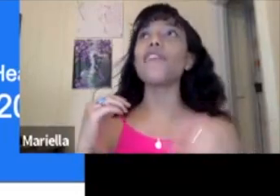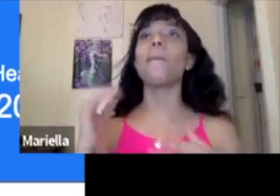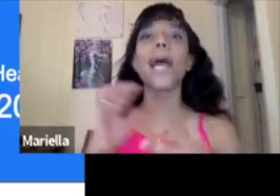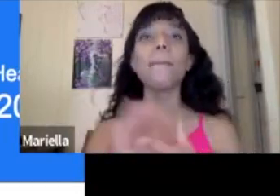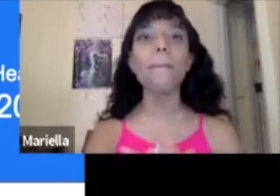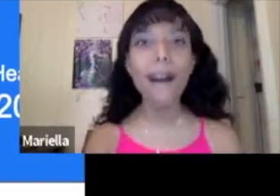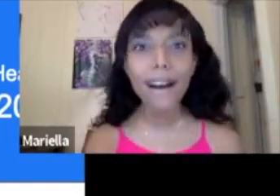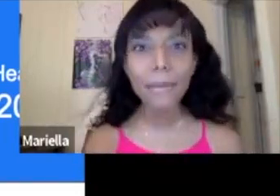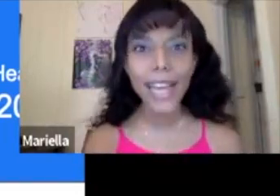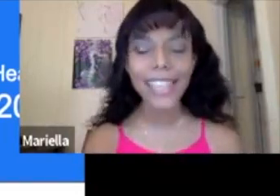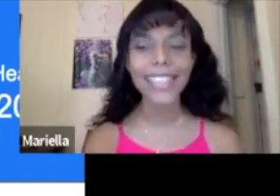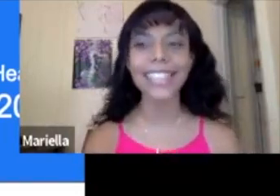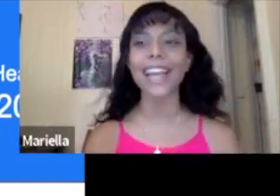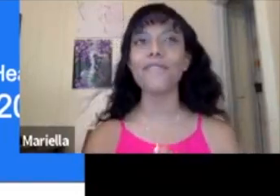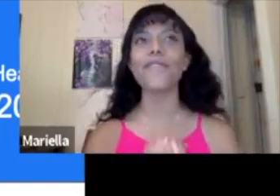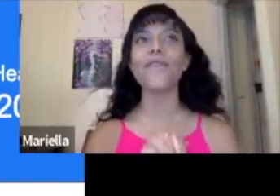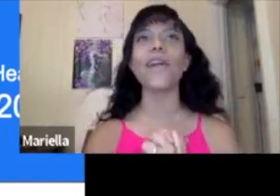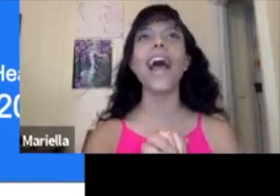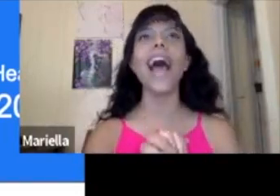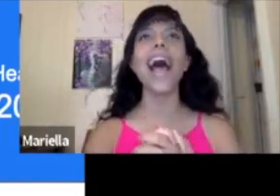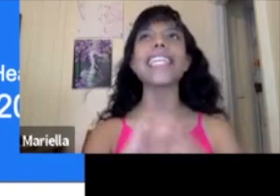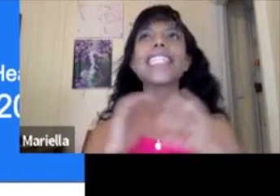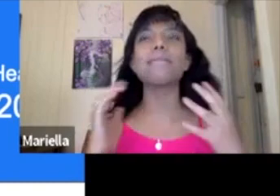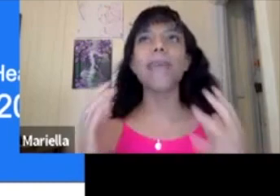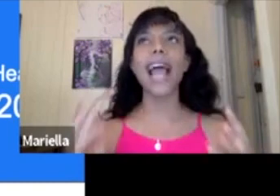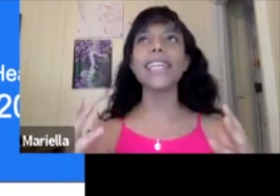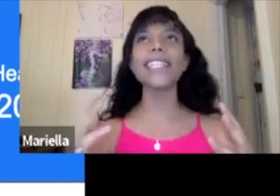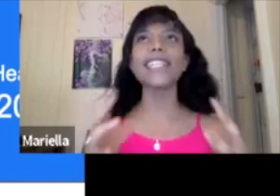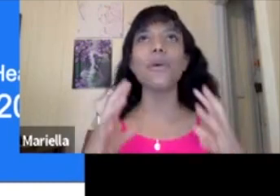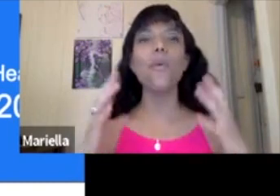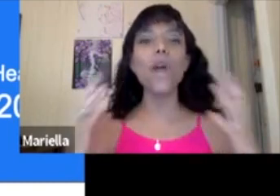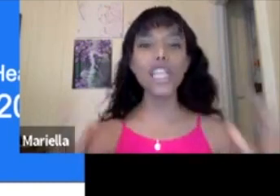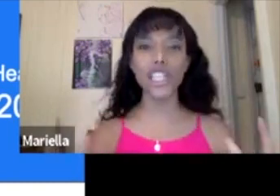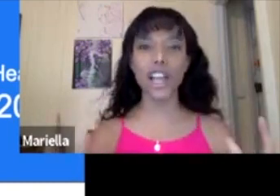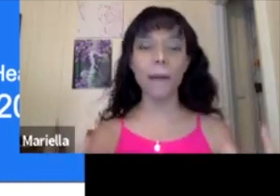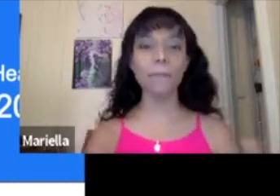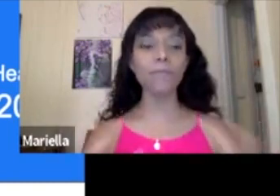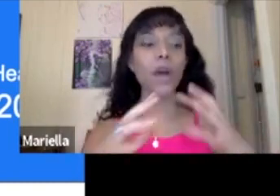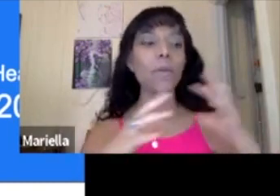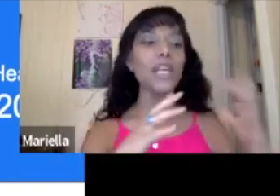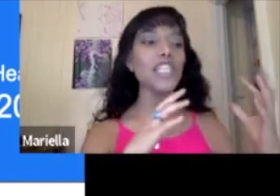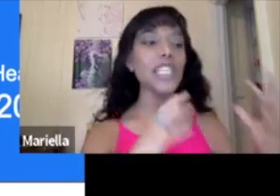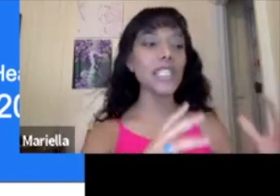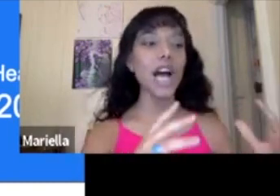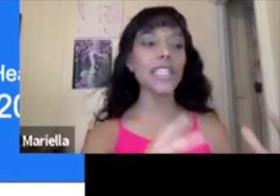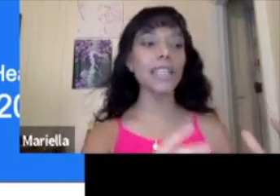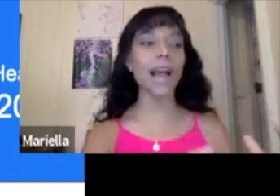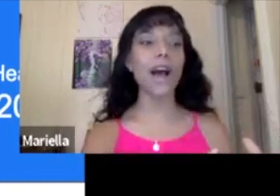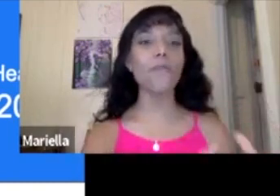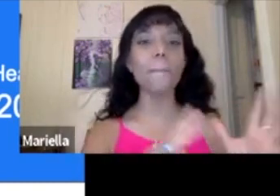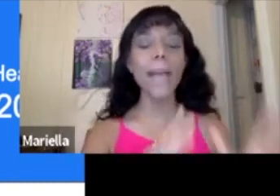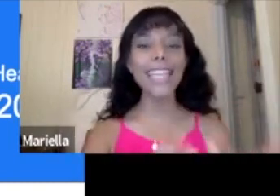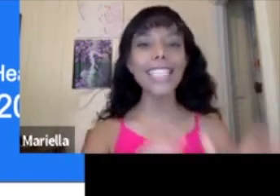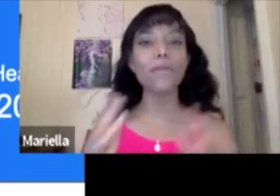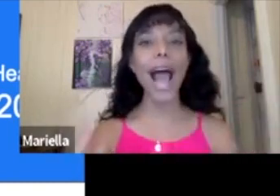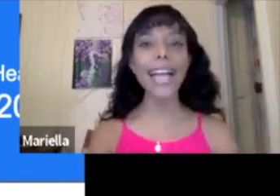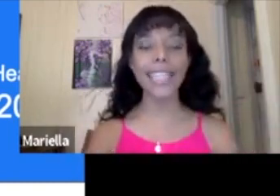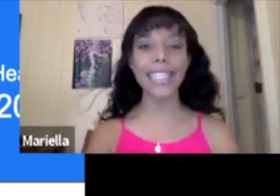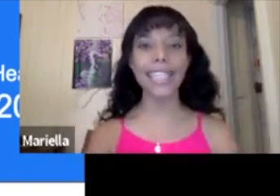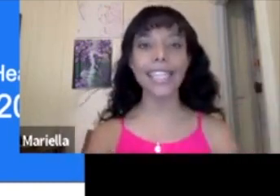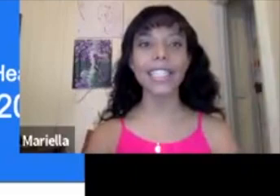heard from my mom yesterday for a Spanish workshop where she talked about